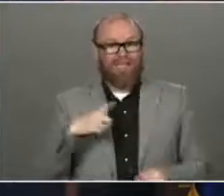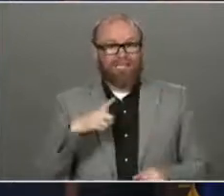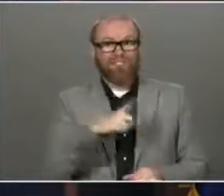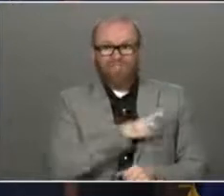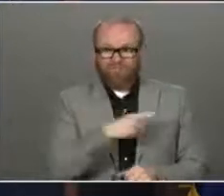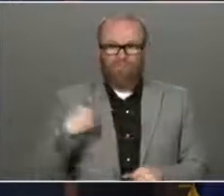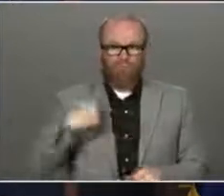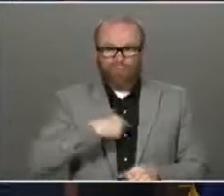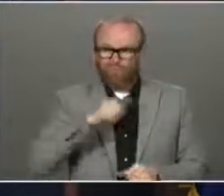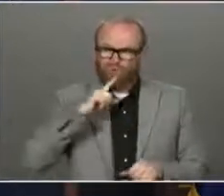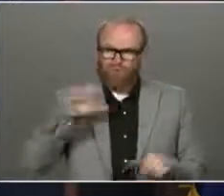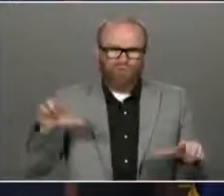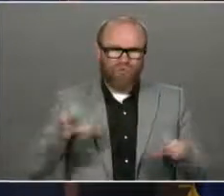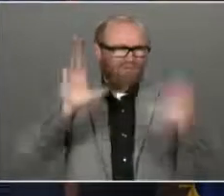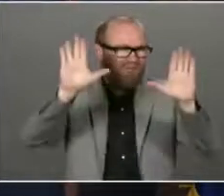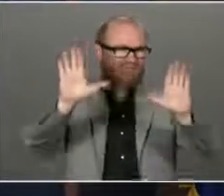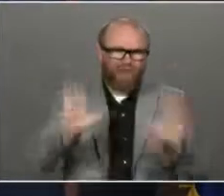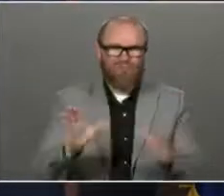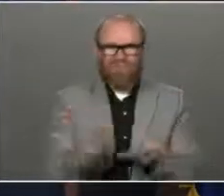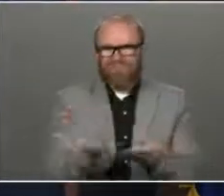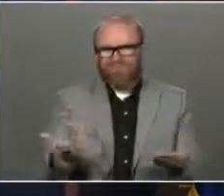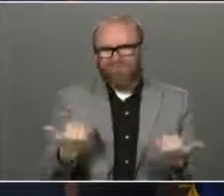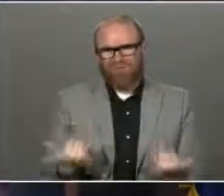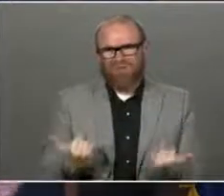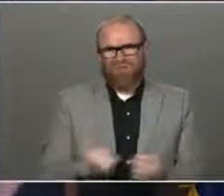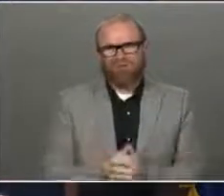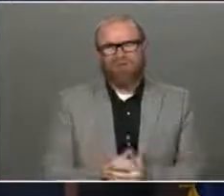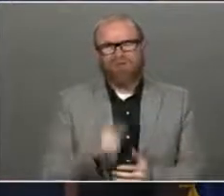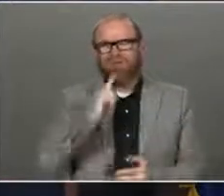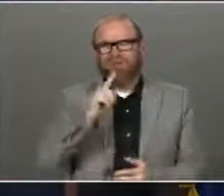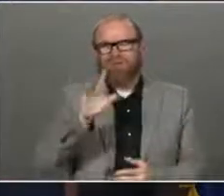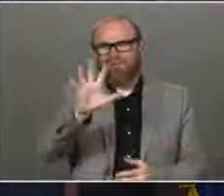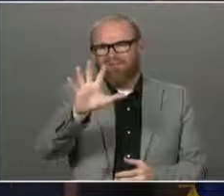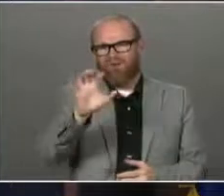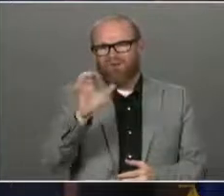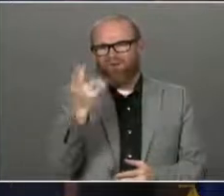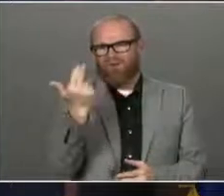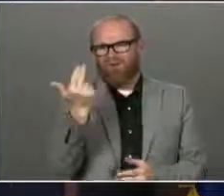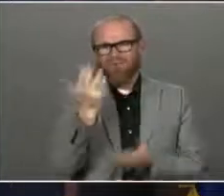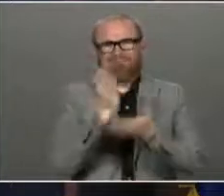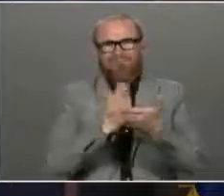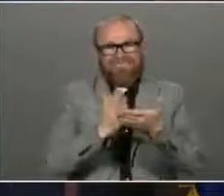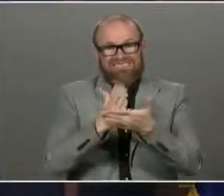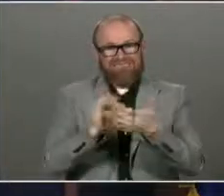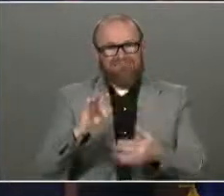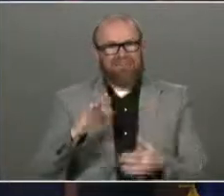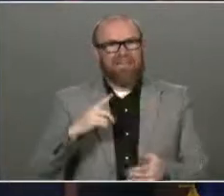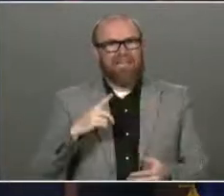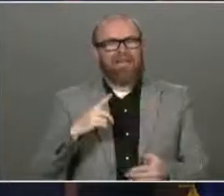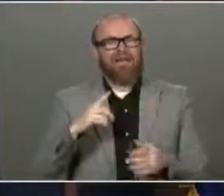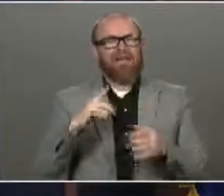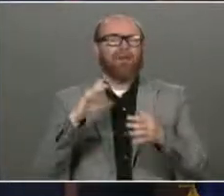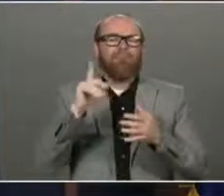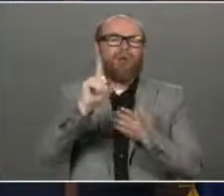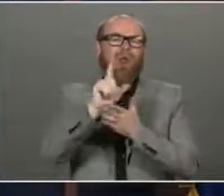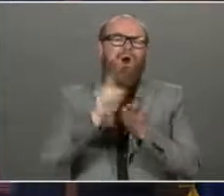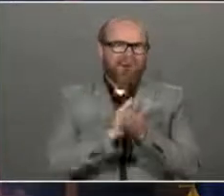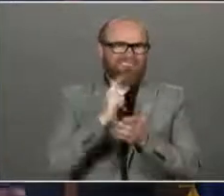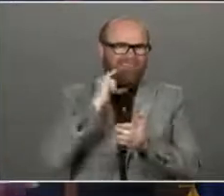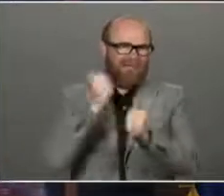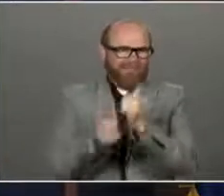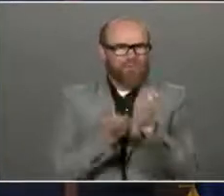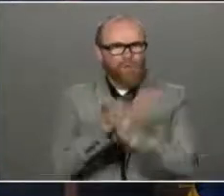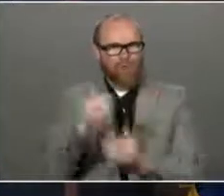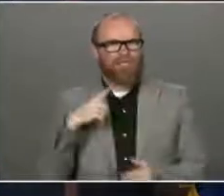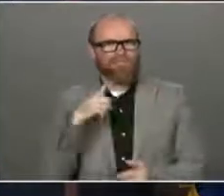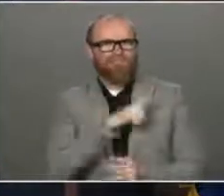we are doing incredible things. There were 513 pieces of legislation that were passed, and some